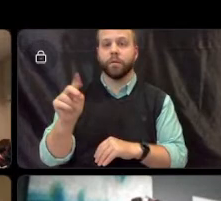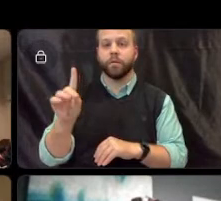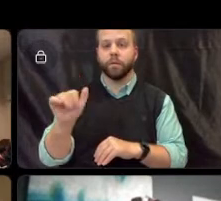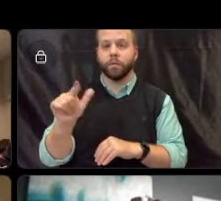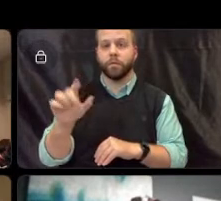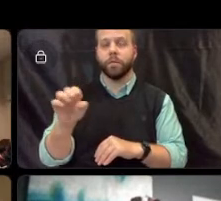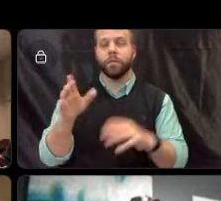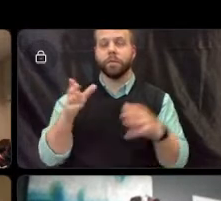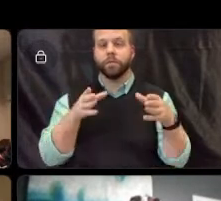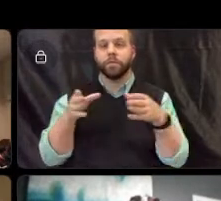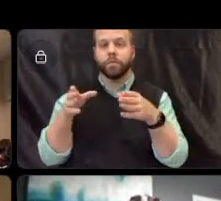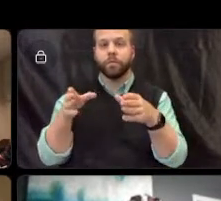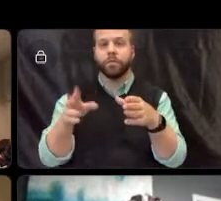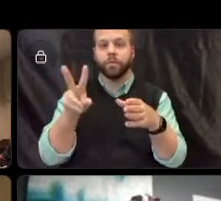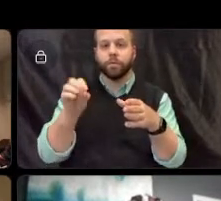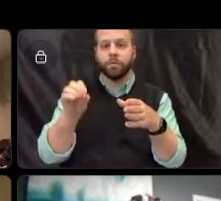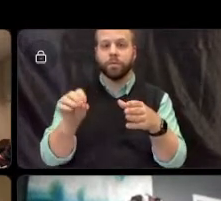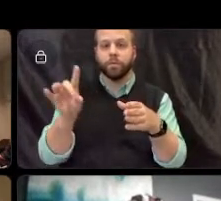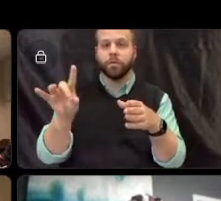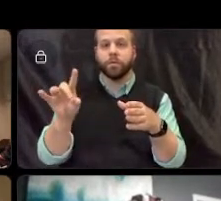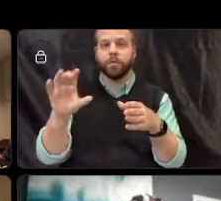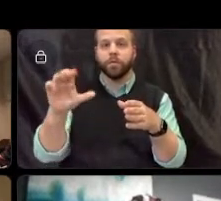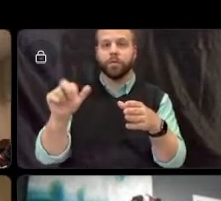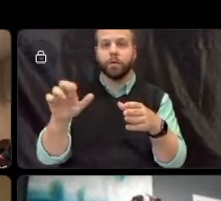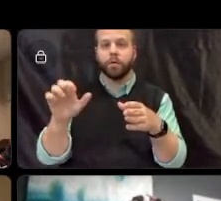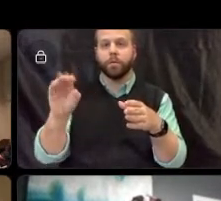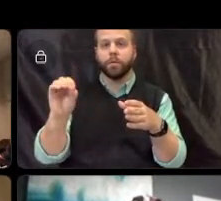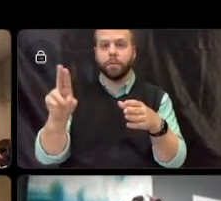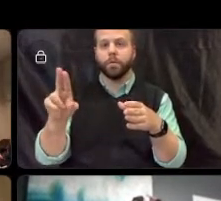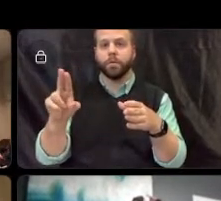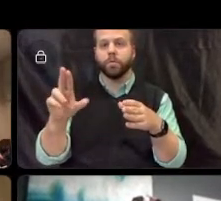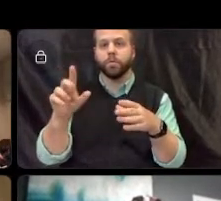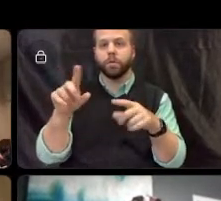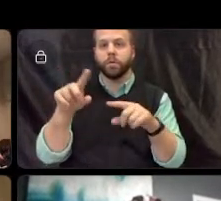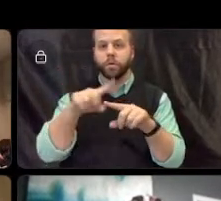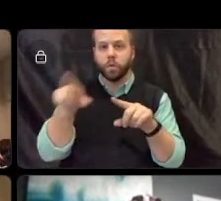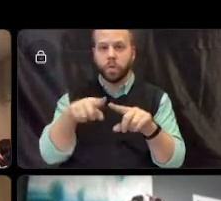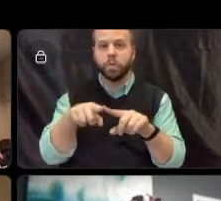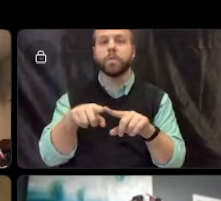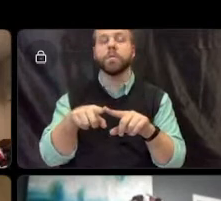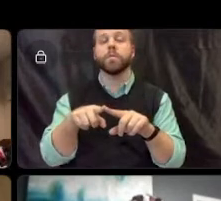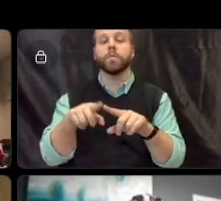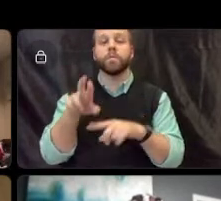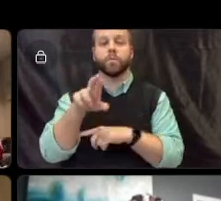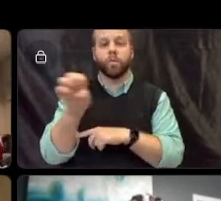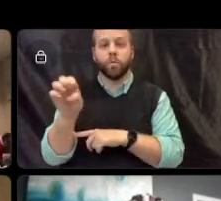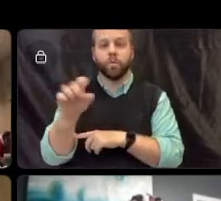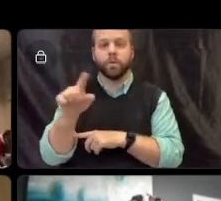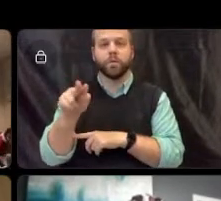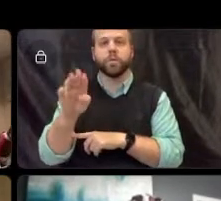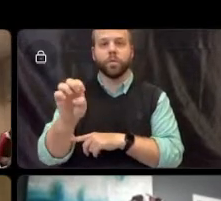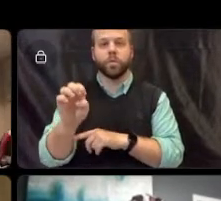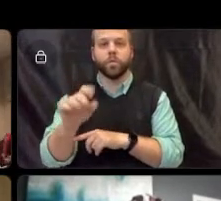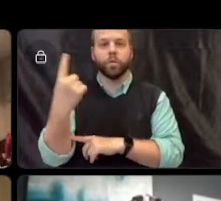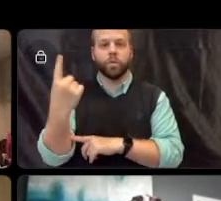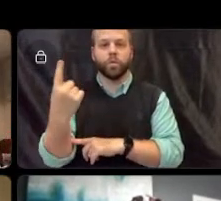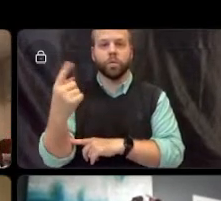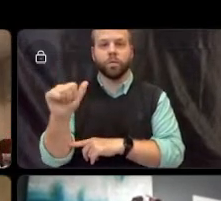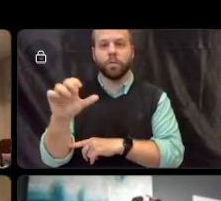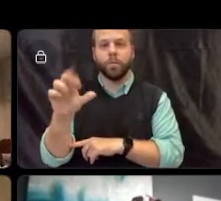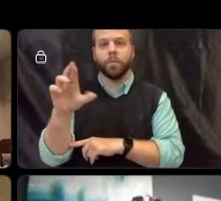at 208 Cherokee Circle. The applicant proposes to rezone the 0.31 acre property located